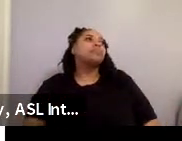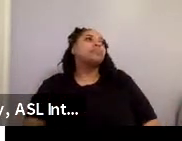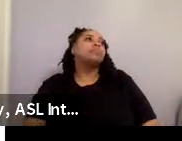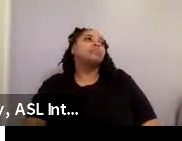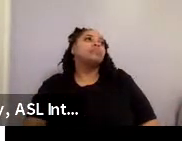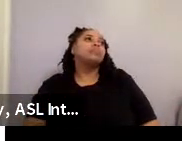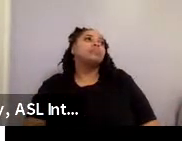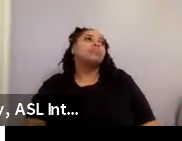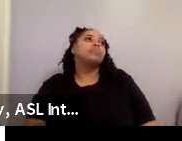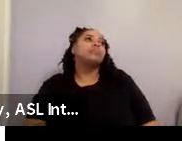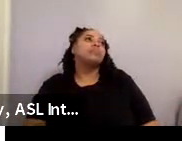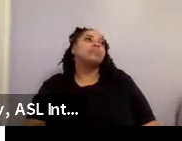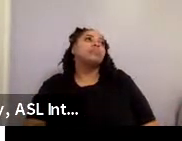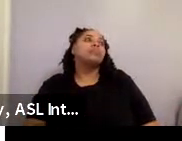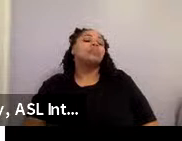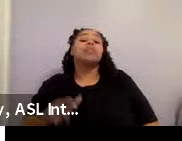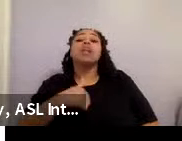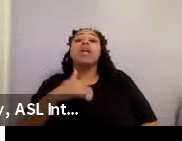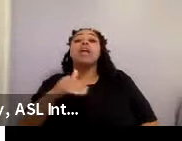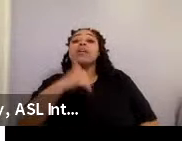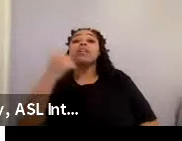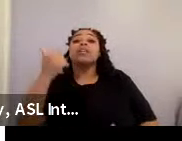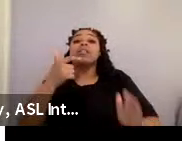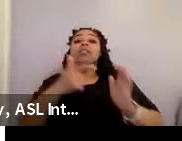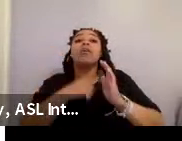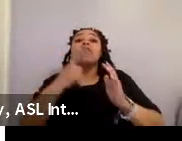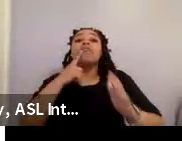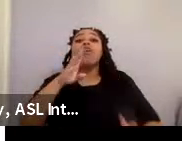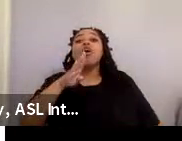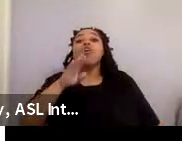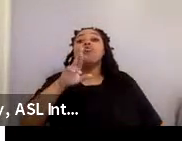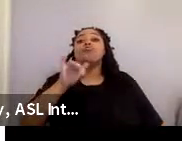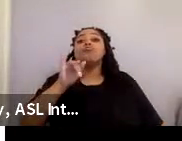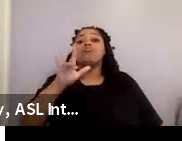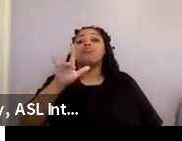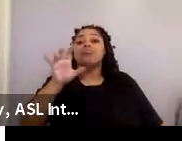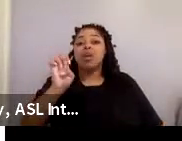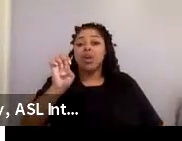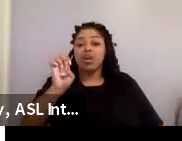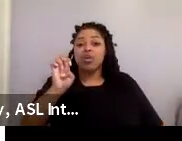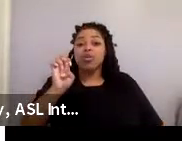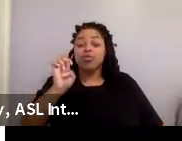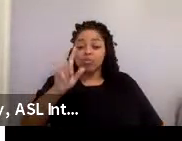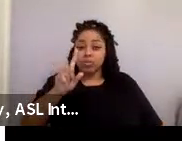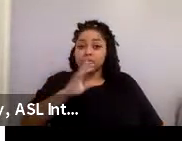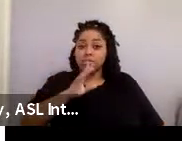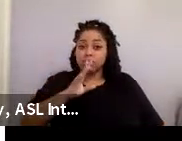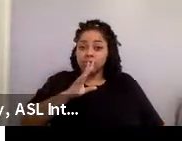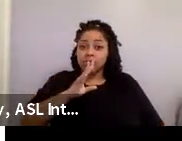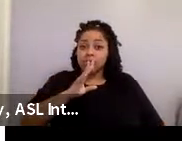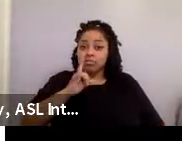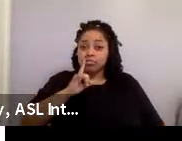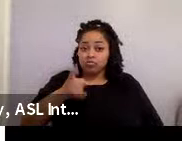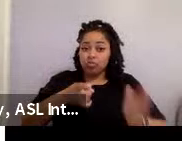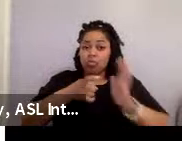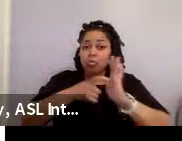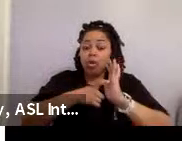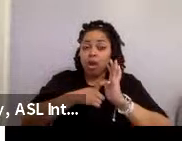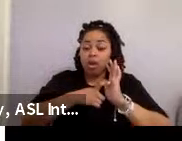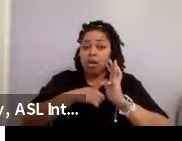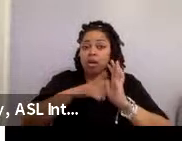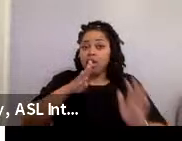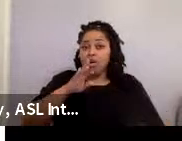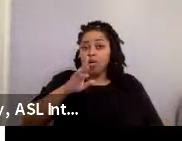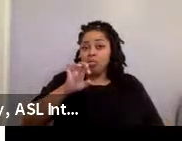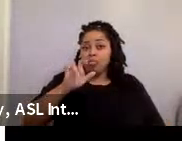There is another requirement for Braille instructions where speech output is required. Braille